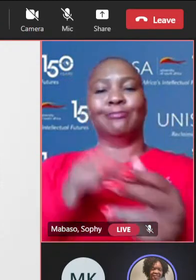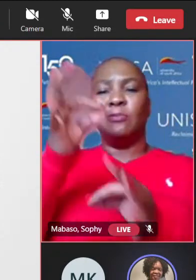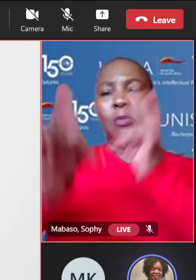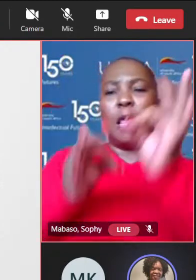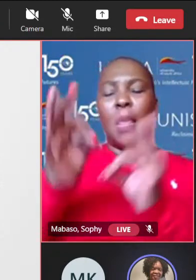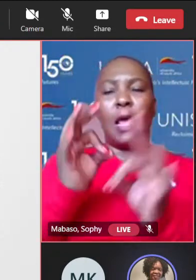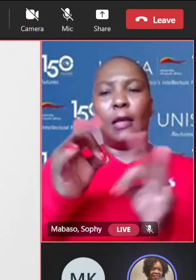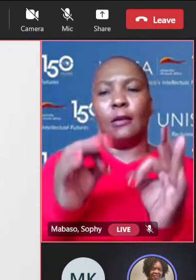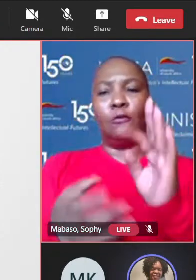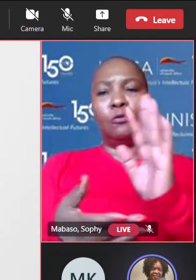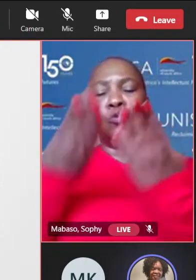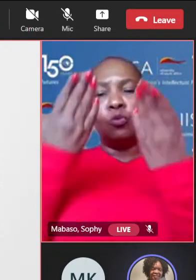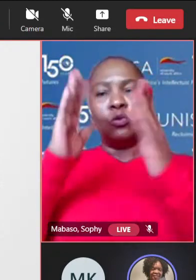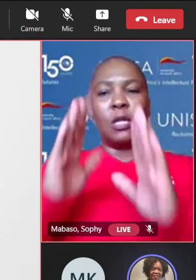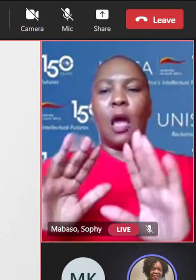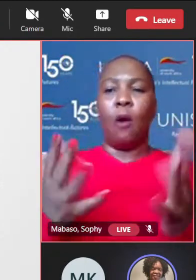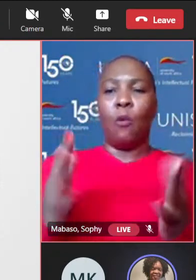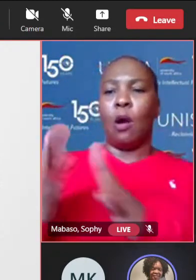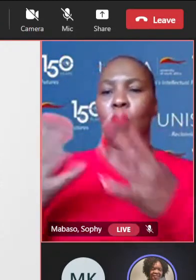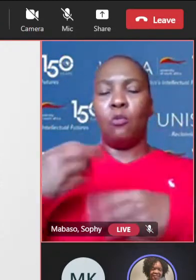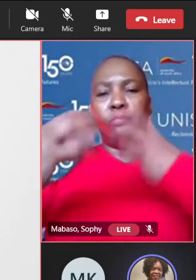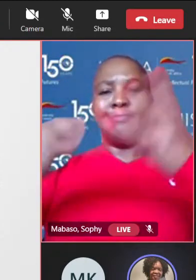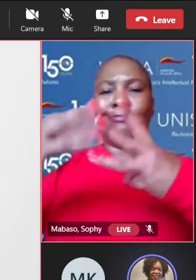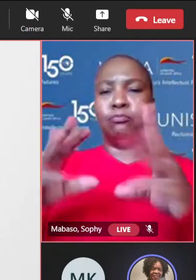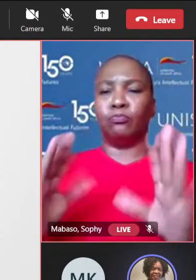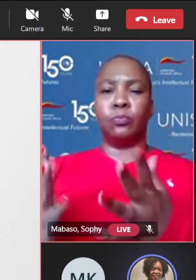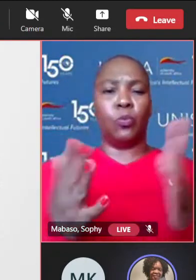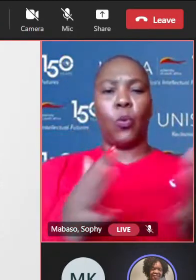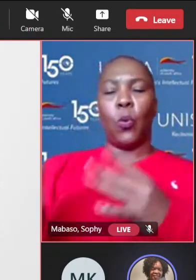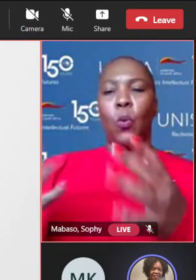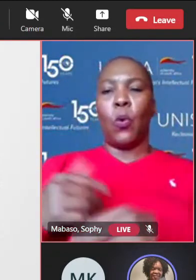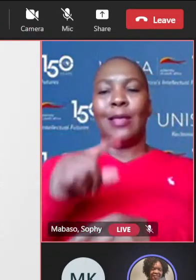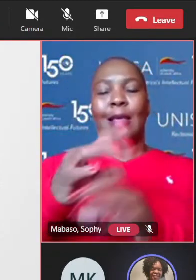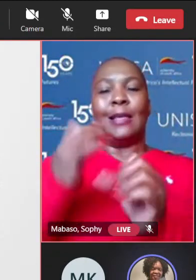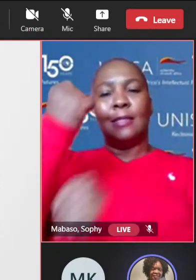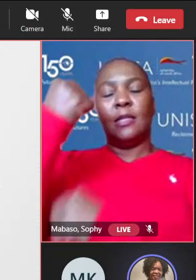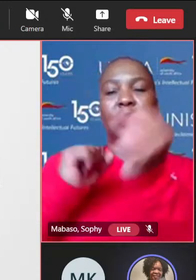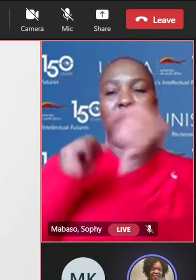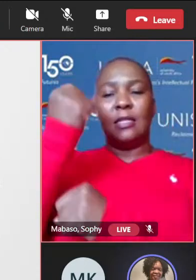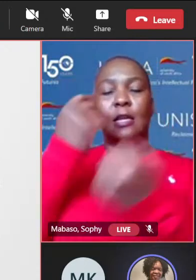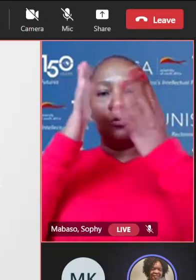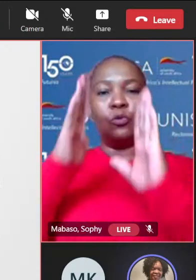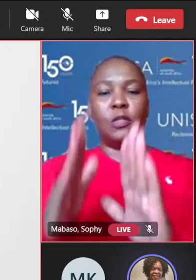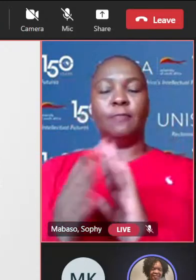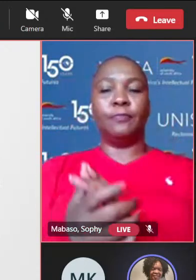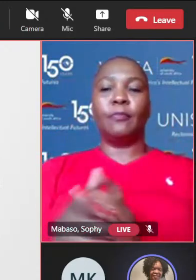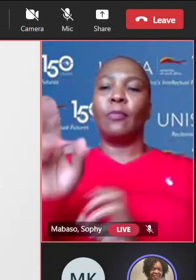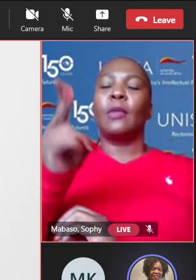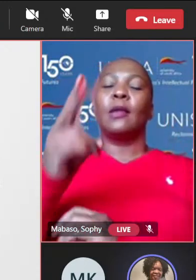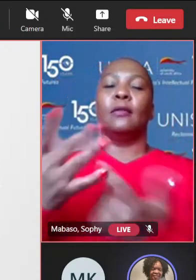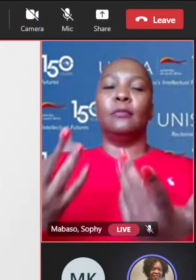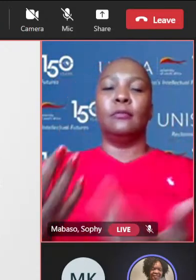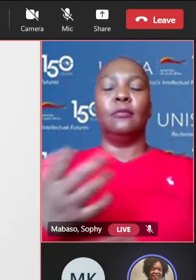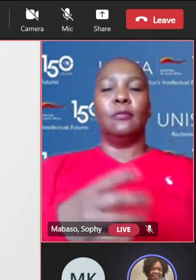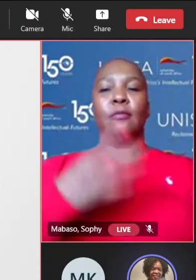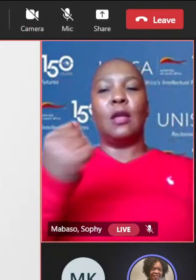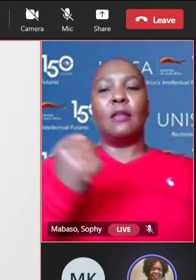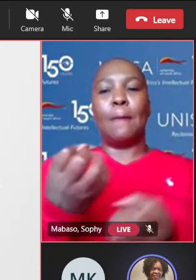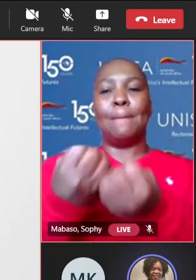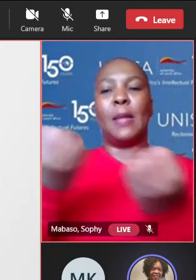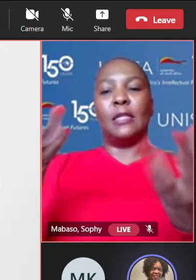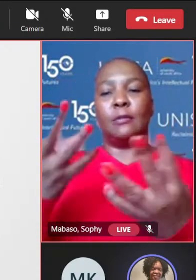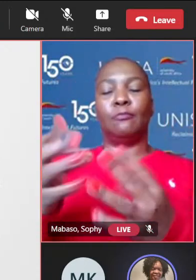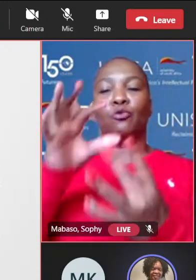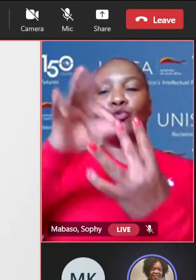how it works. Especially this one is for engineering students. And also you do have the multiple choice